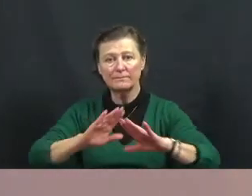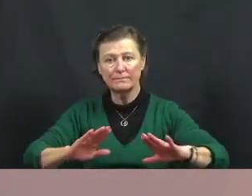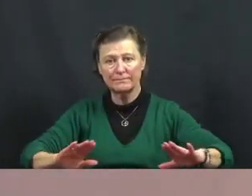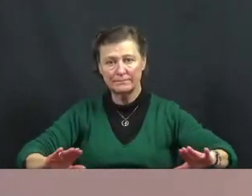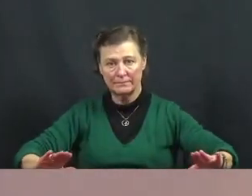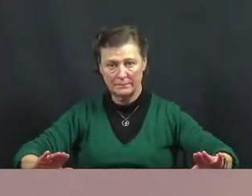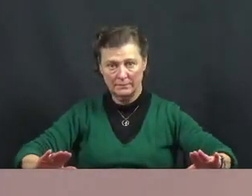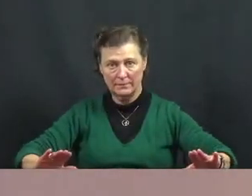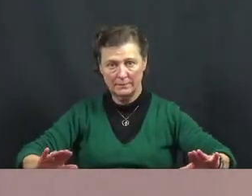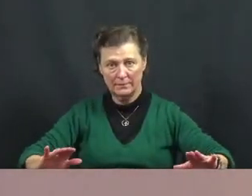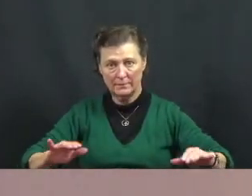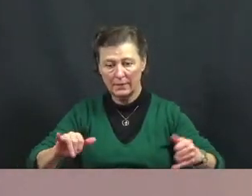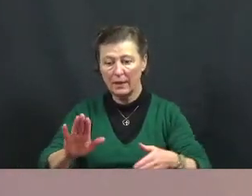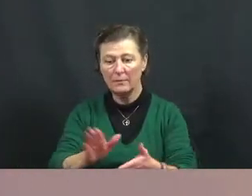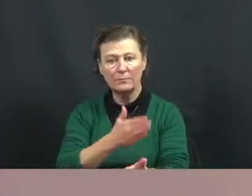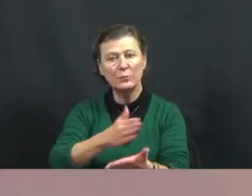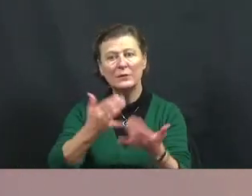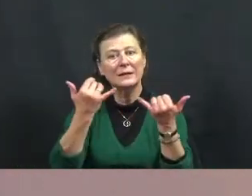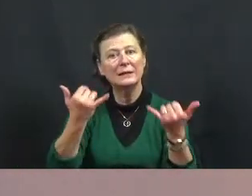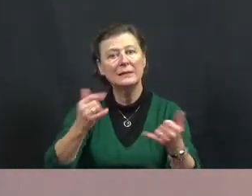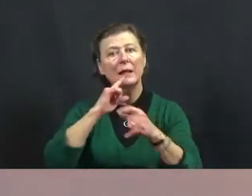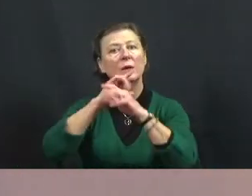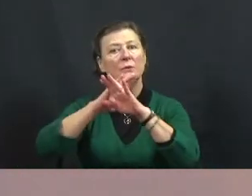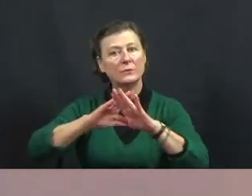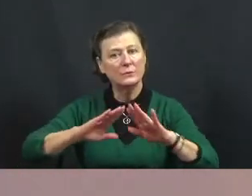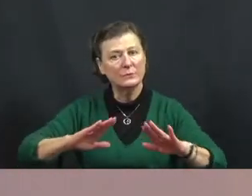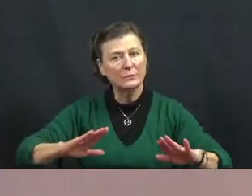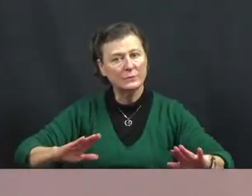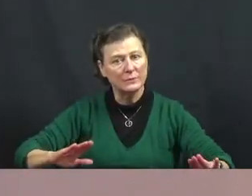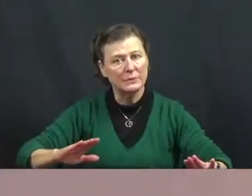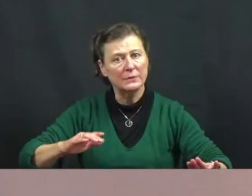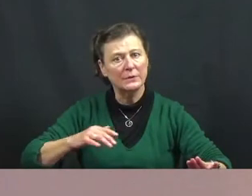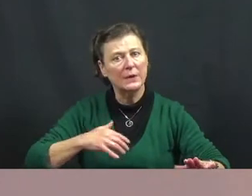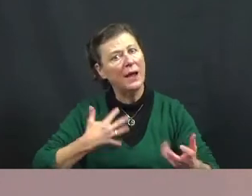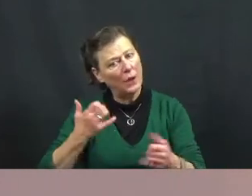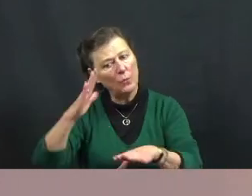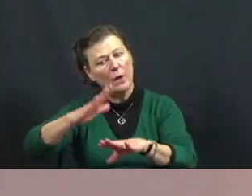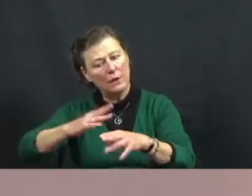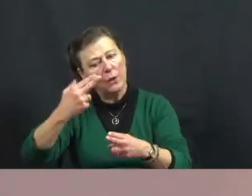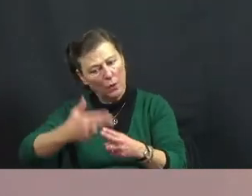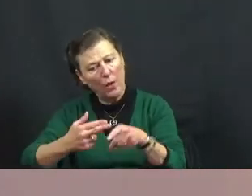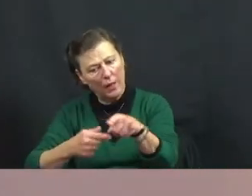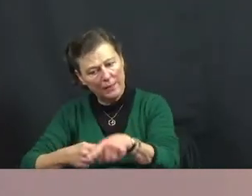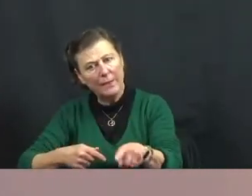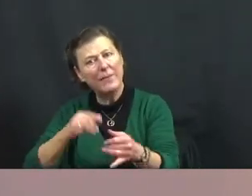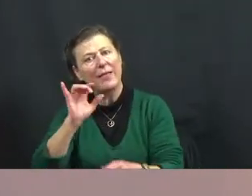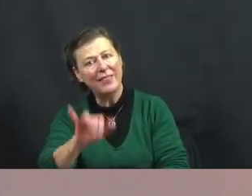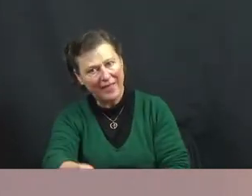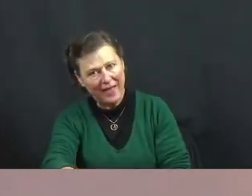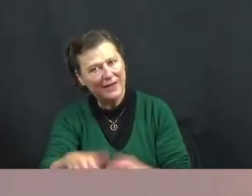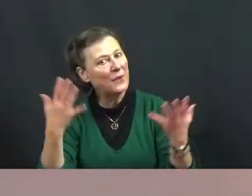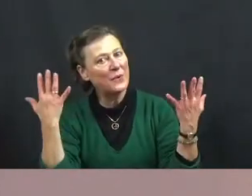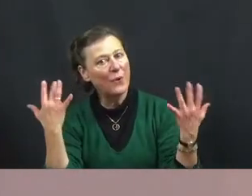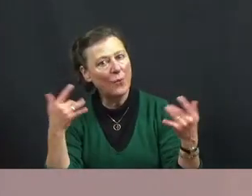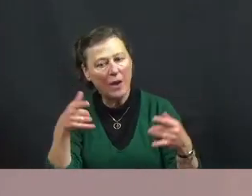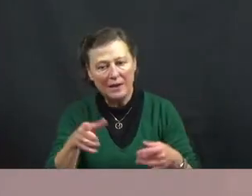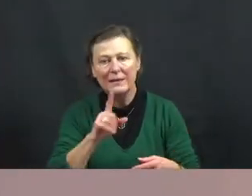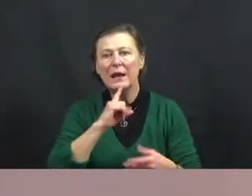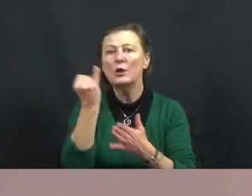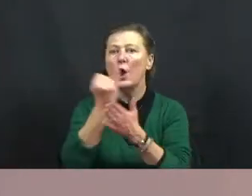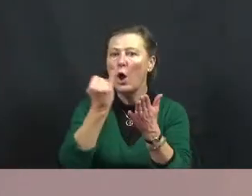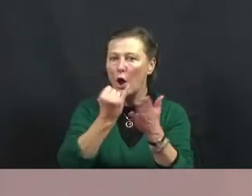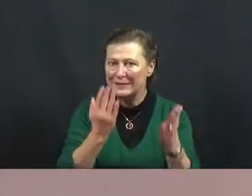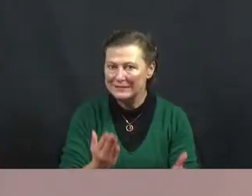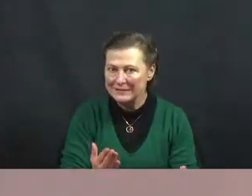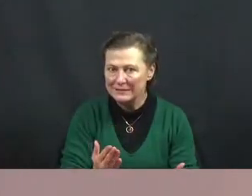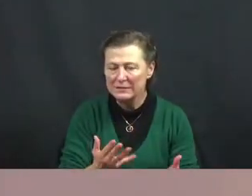An instrument now stilled. Let me call him that, for he was an artist, and